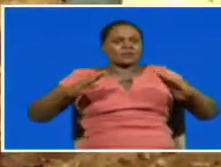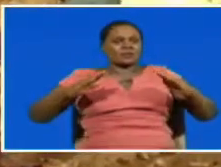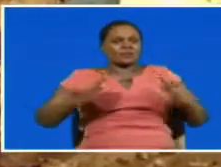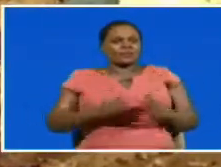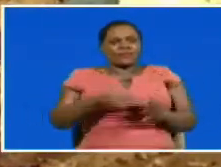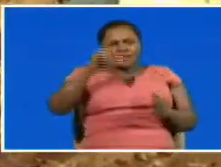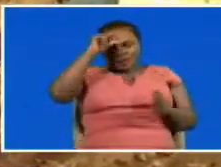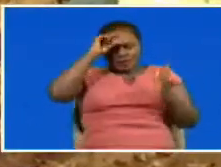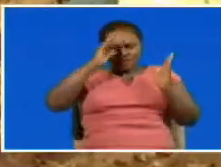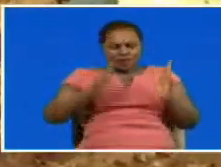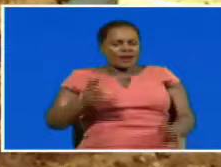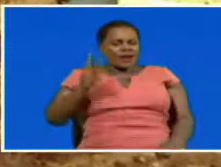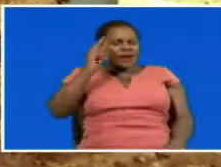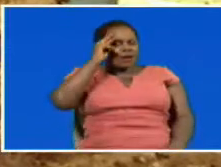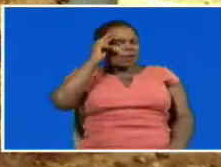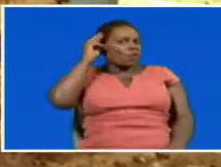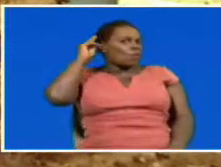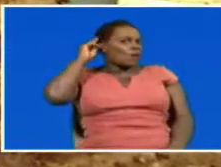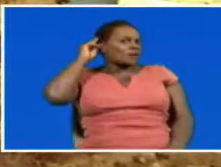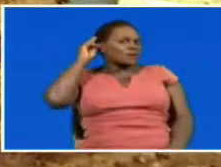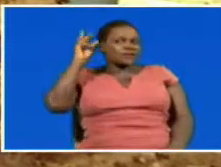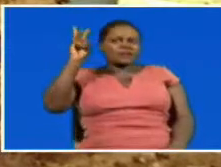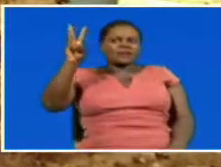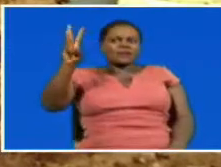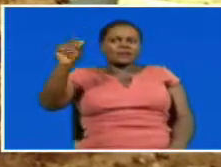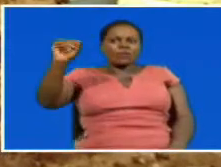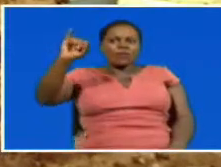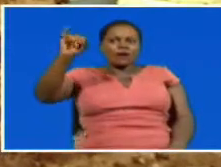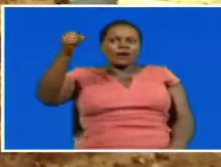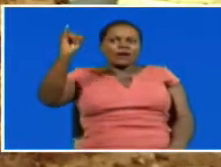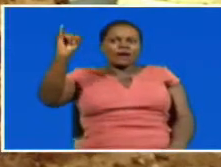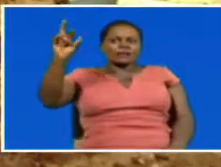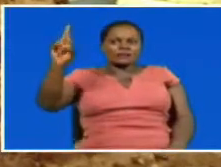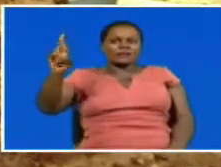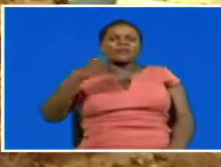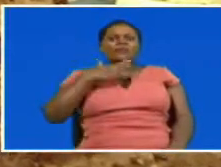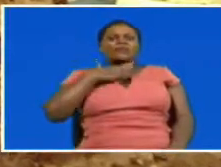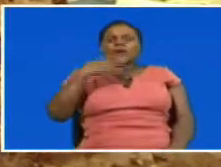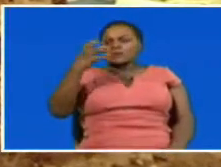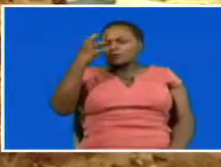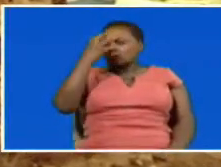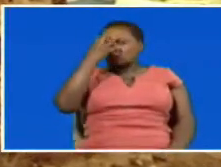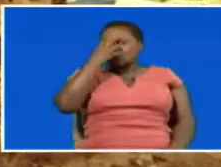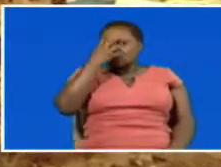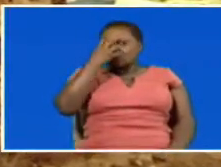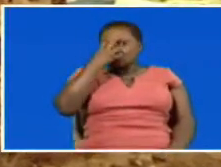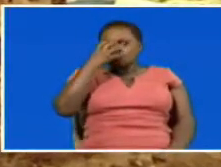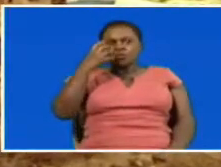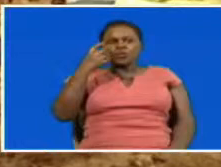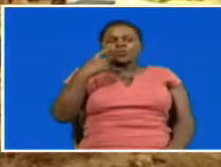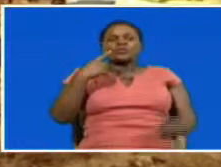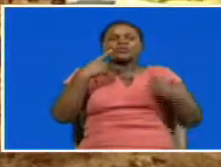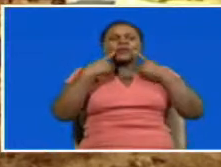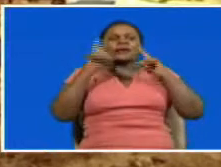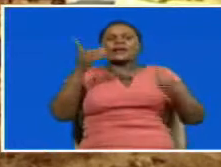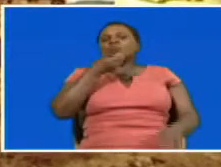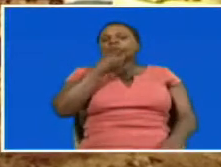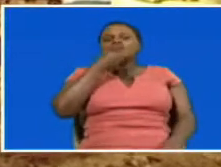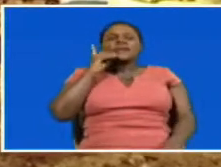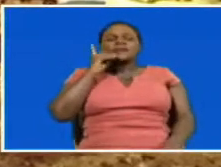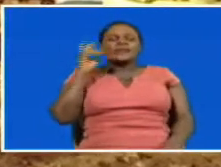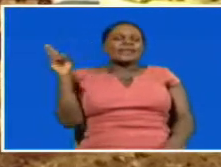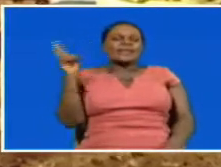Na gavana wa Wajir ama Wajir ukipenda Ahmed Abdullahi anamtaka Rais William Ruto kutaja kiangazi kuwa janga